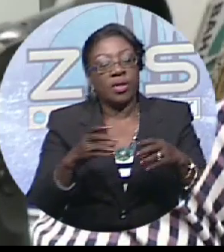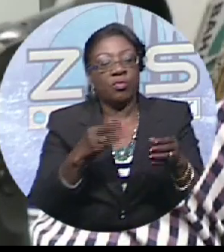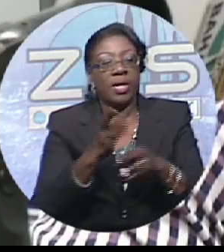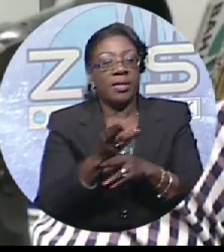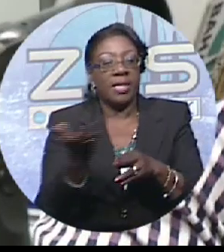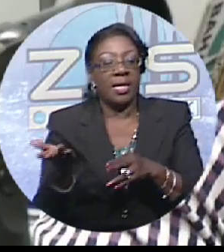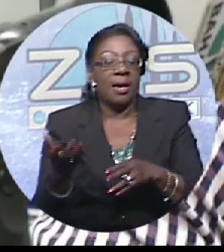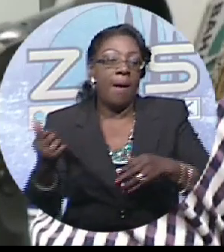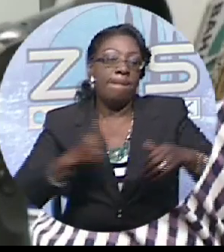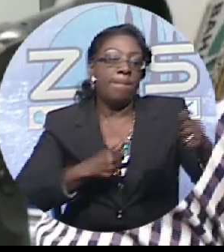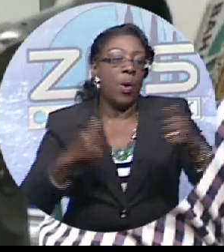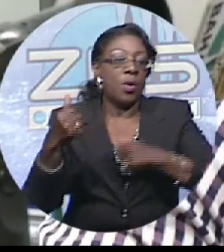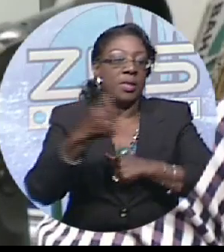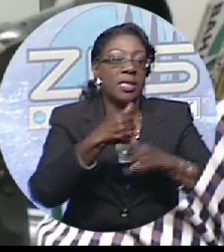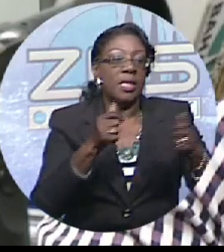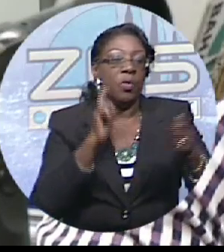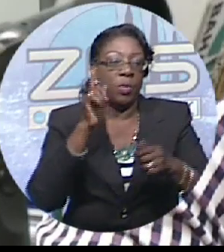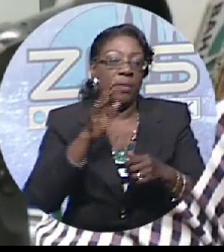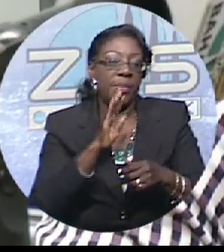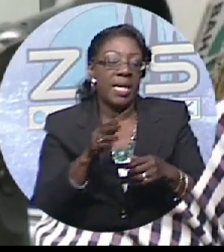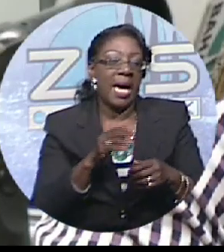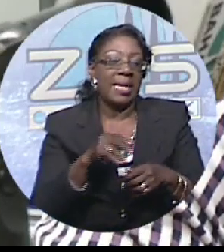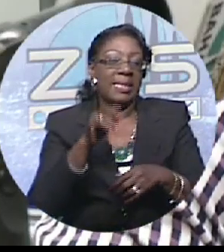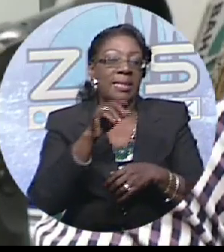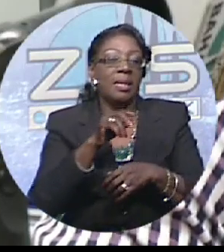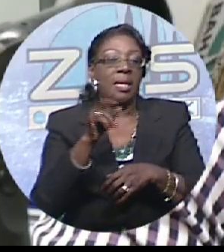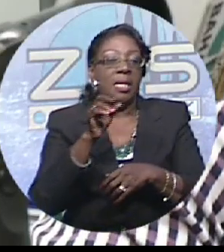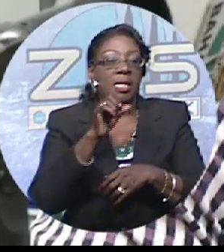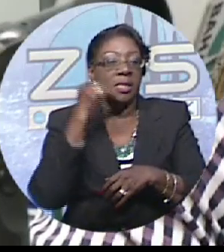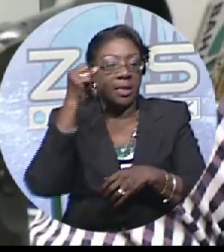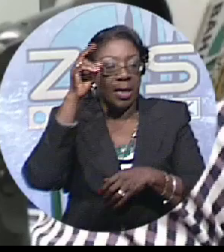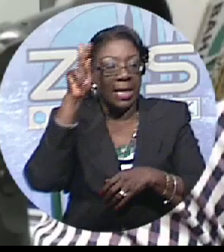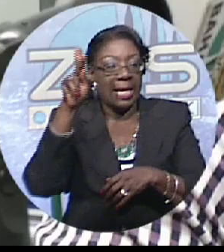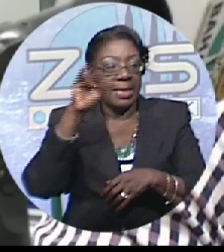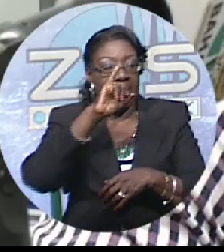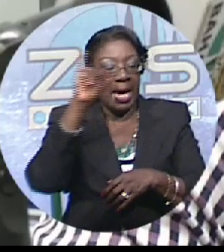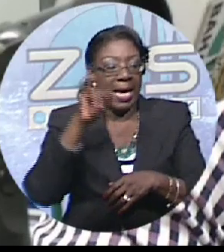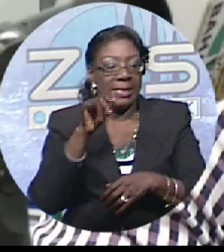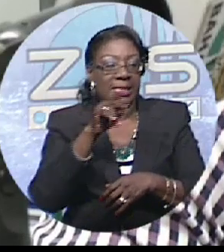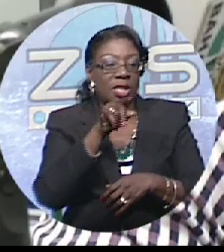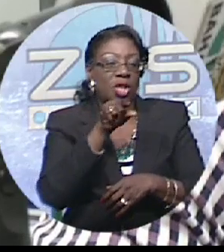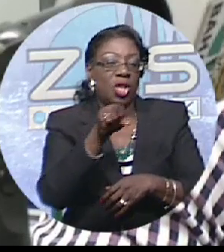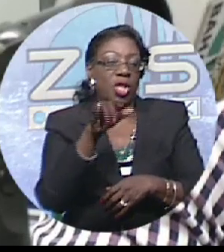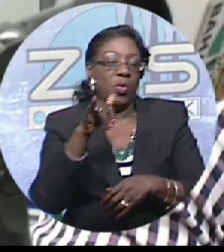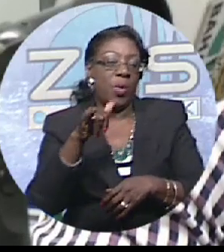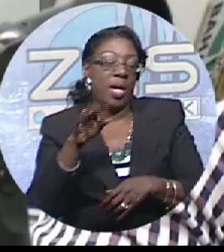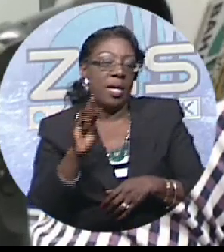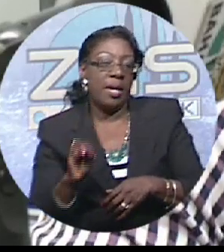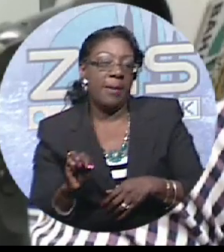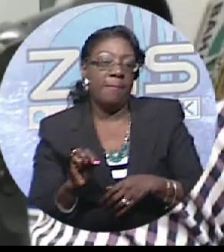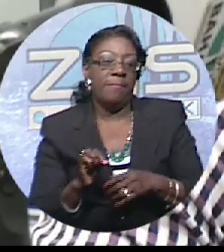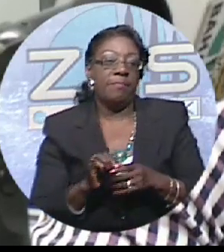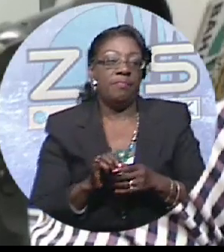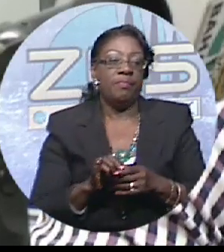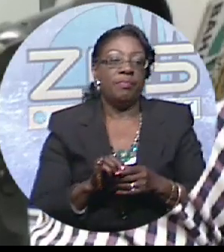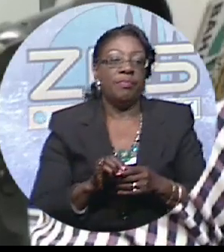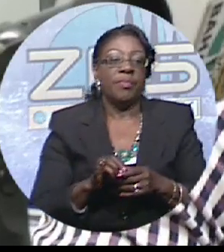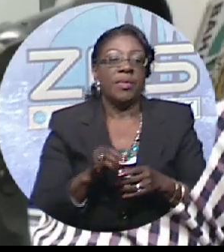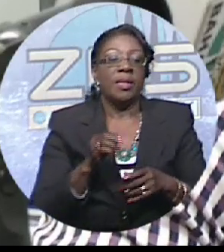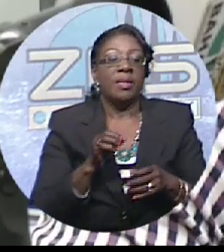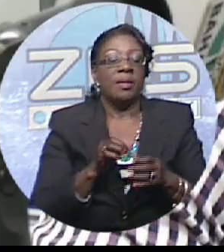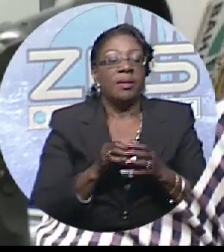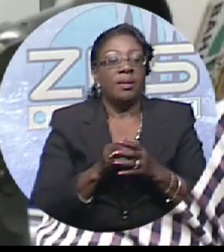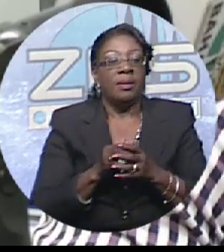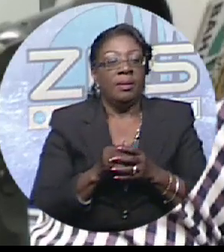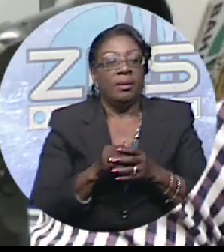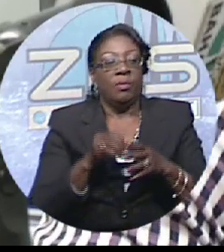Boxing, judo could be held at the Kendall Isaac Gym. Boxing seems to be the only one that might not be able to be held on that